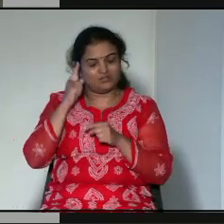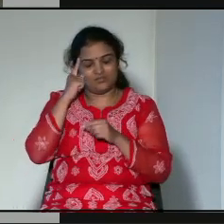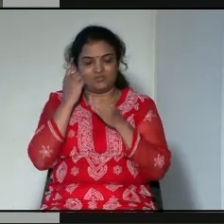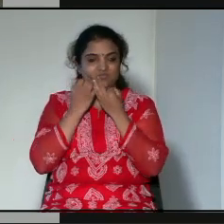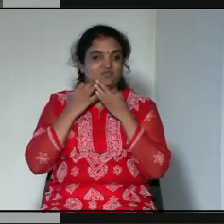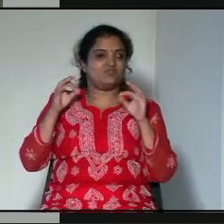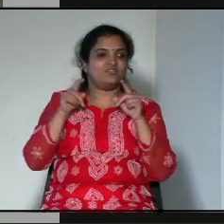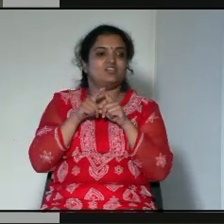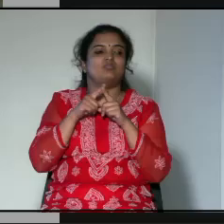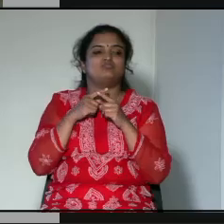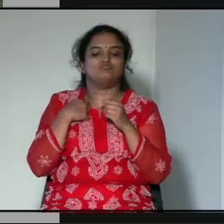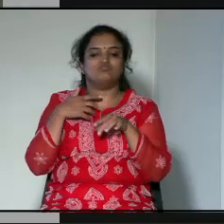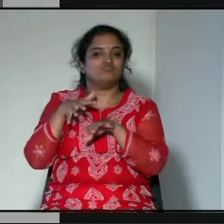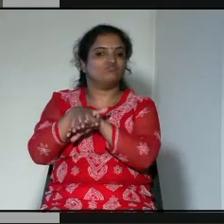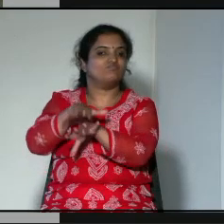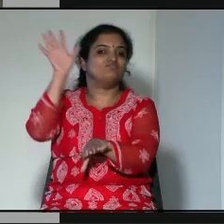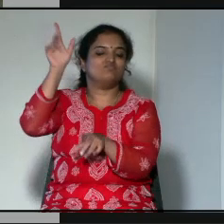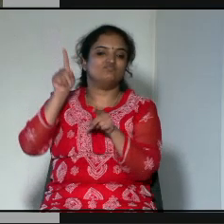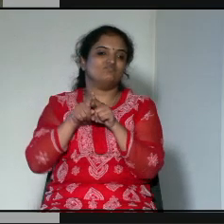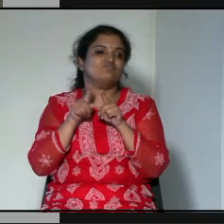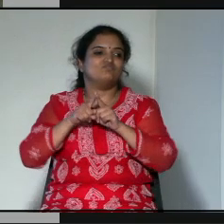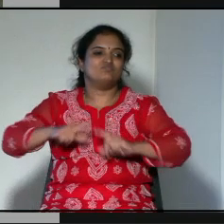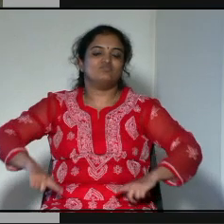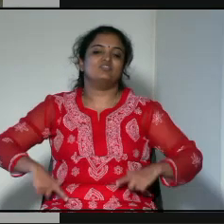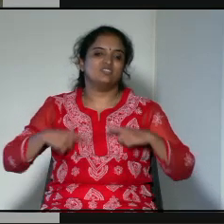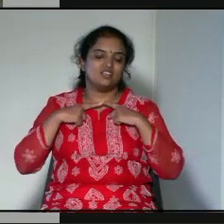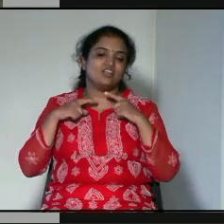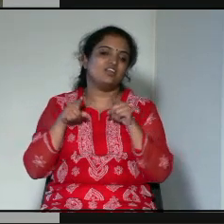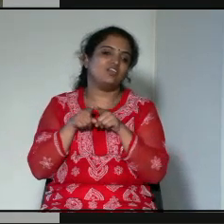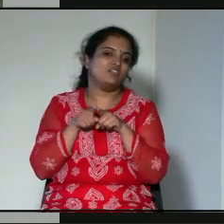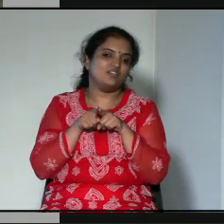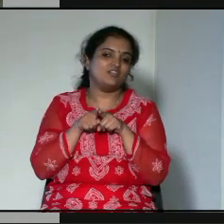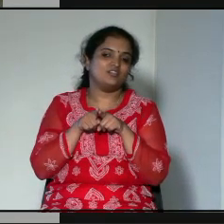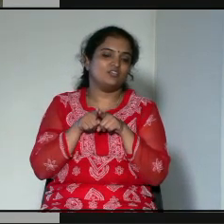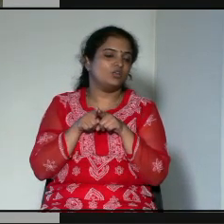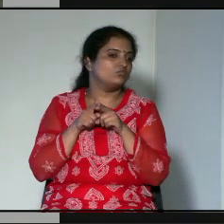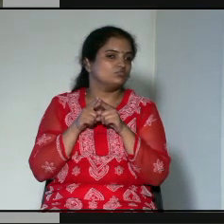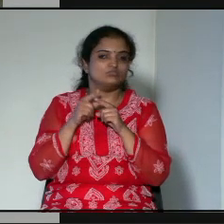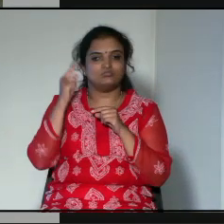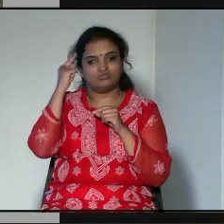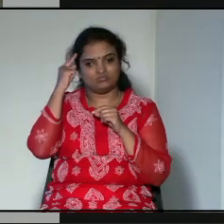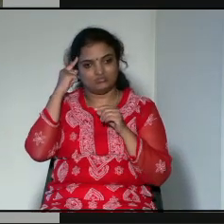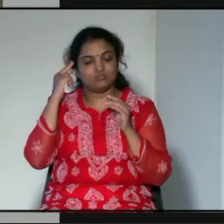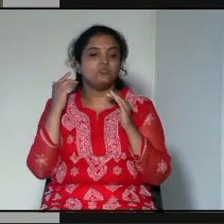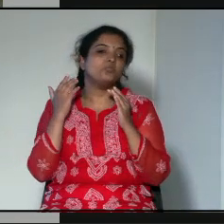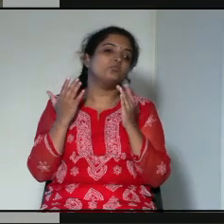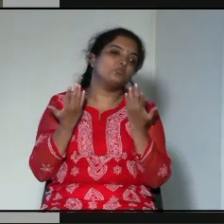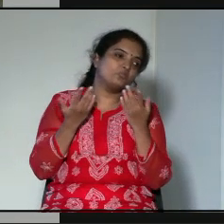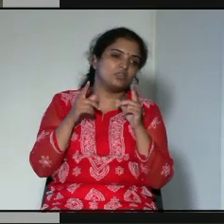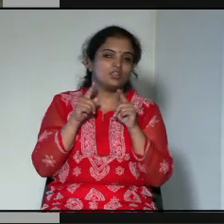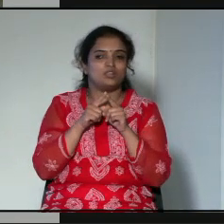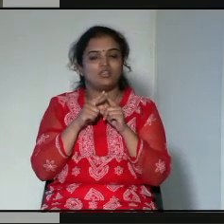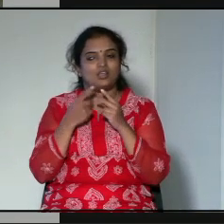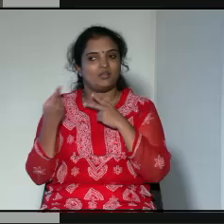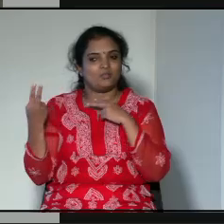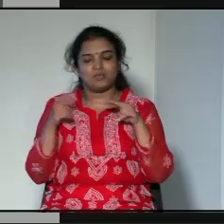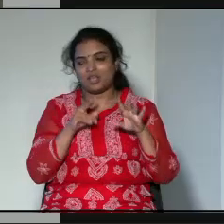all attachments, leaving her last work in fragments, knowing it may or may not ever come